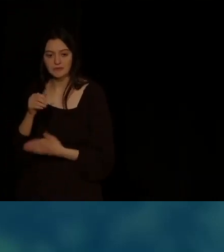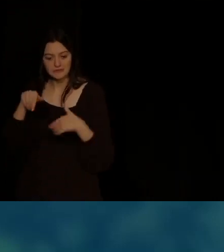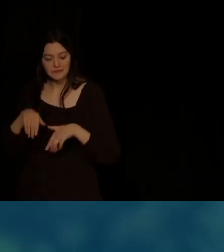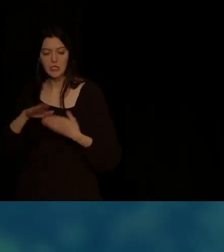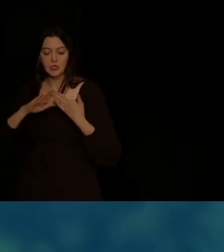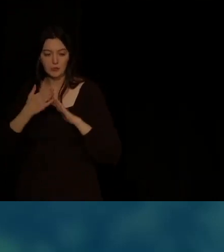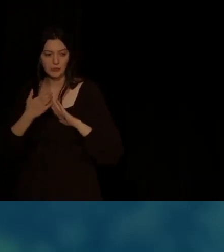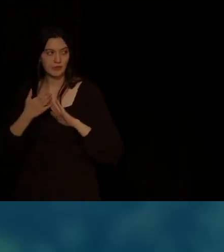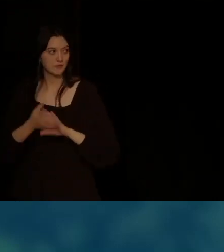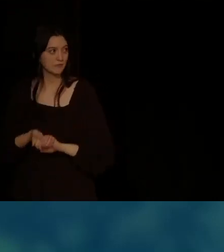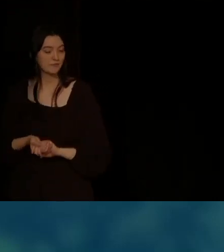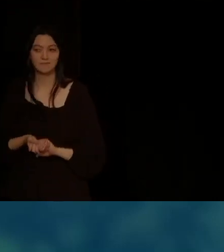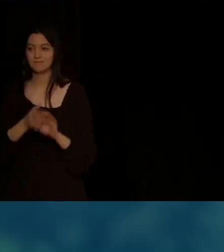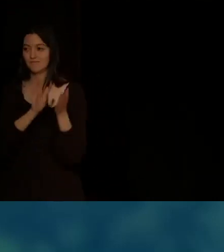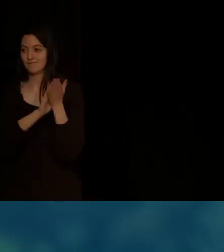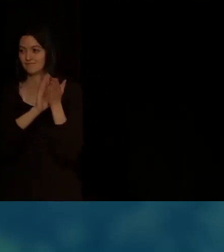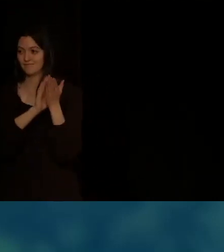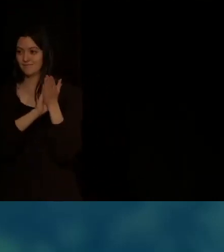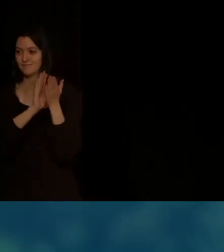community.